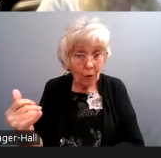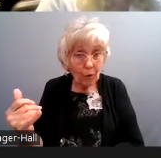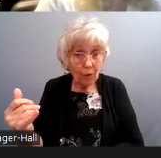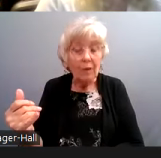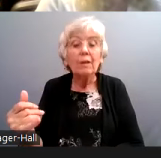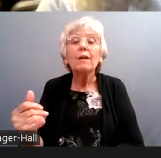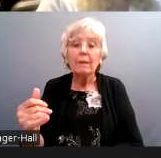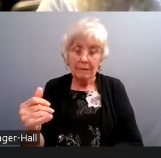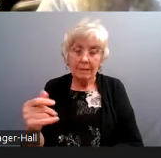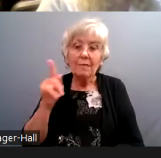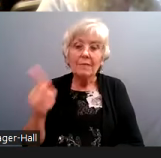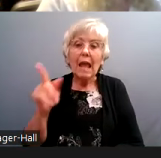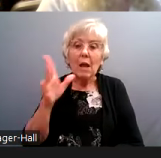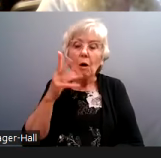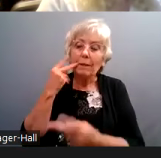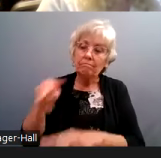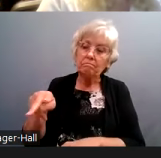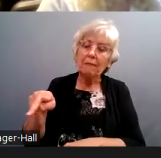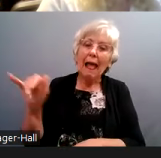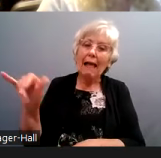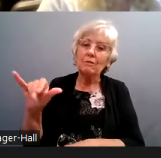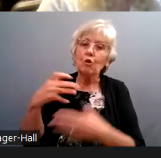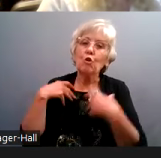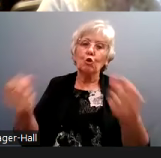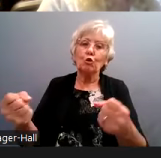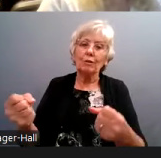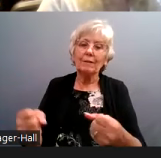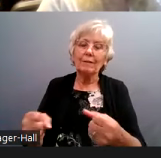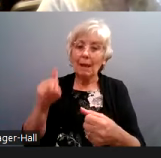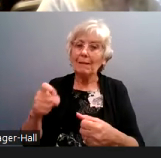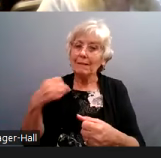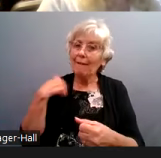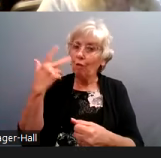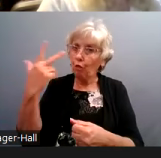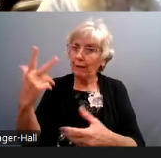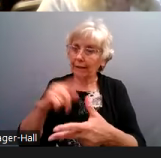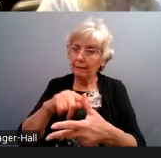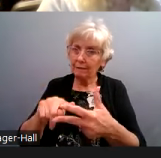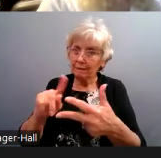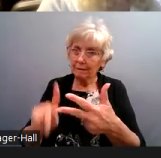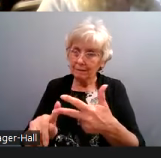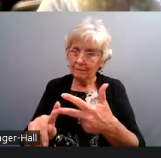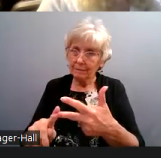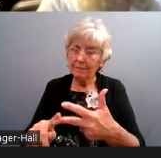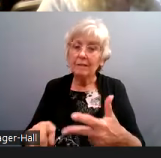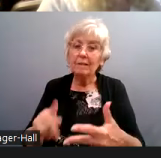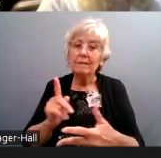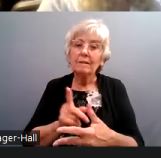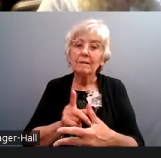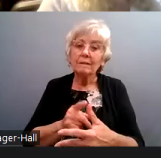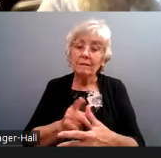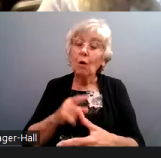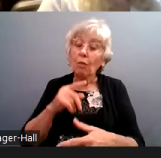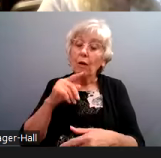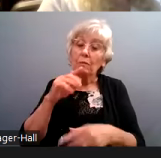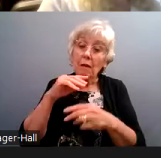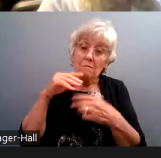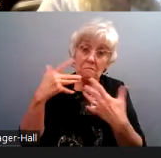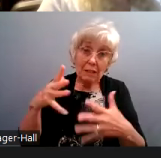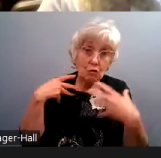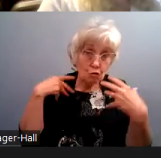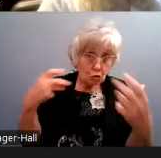then they're going to be considered cured. So they need those 3 things in order to be considered cured. And so once they're cured,